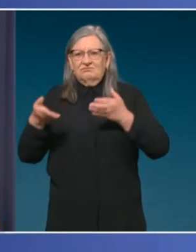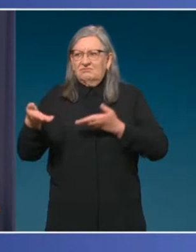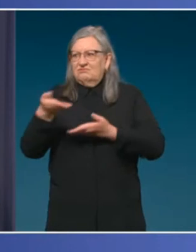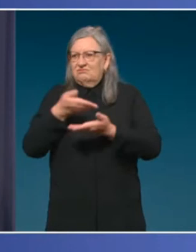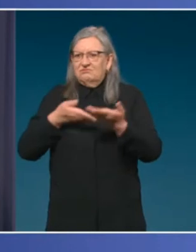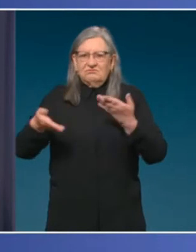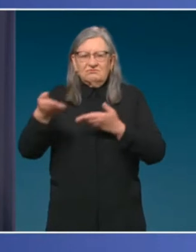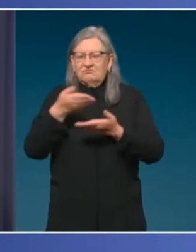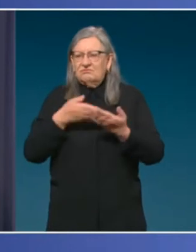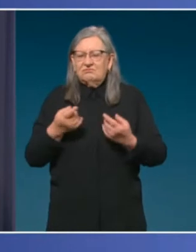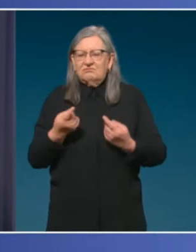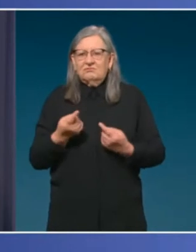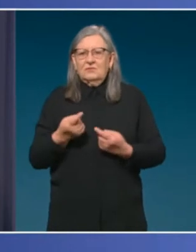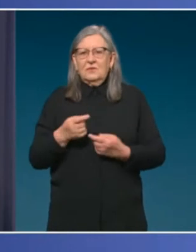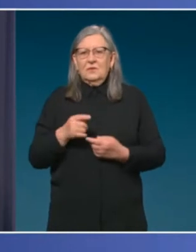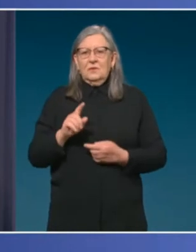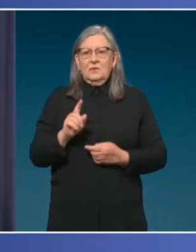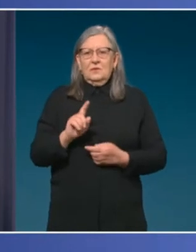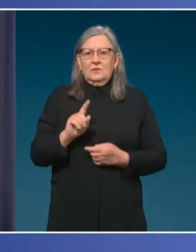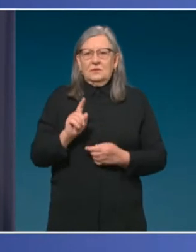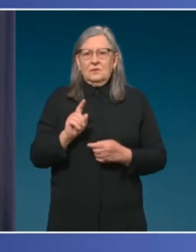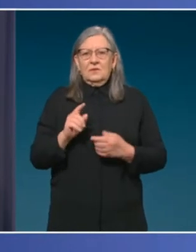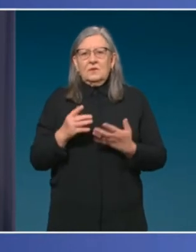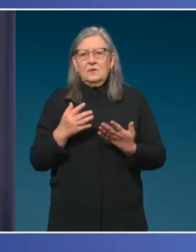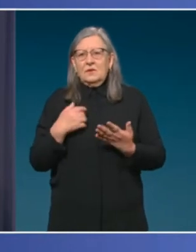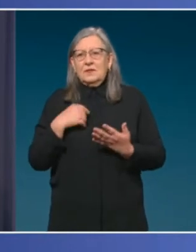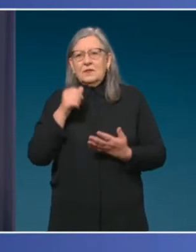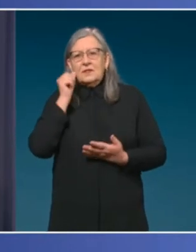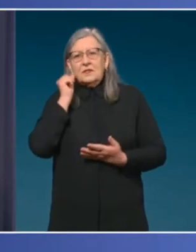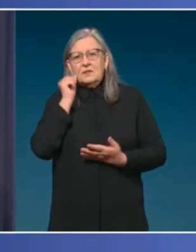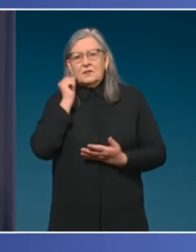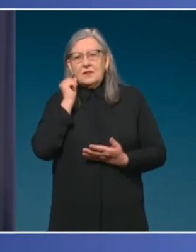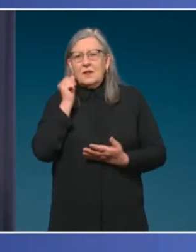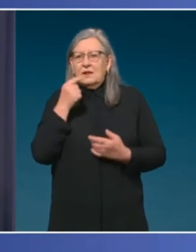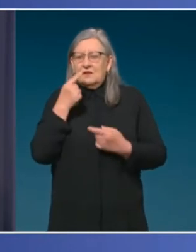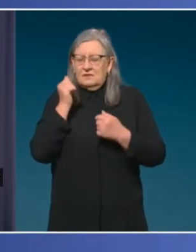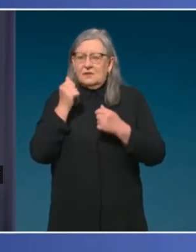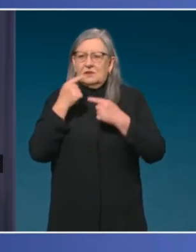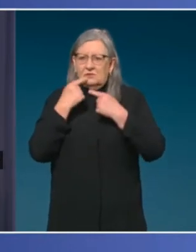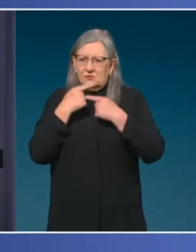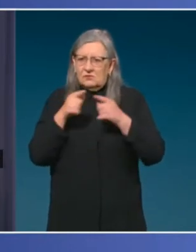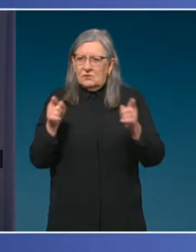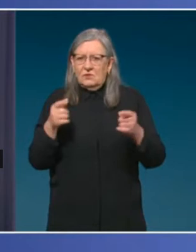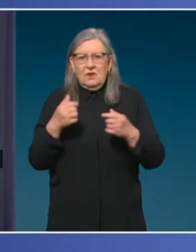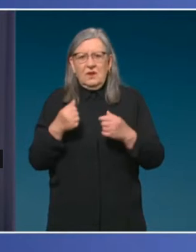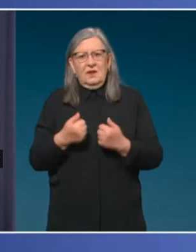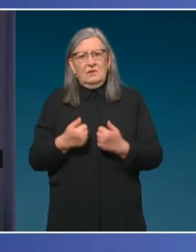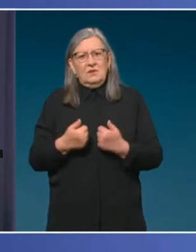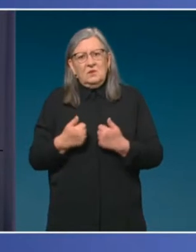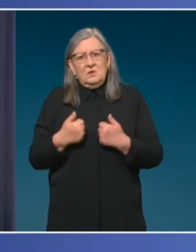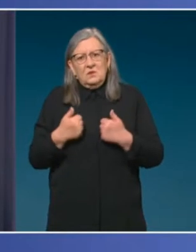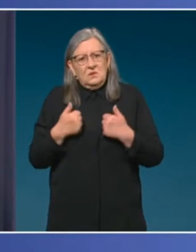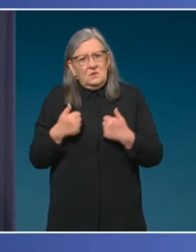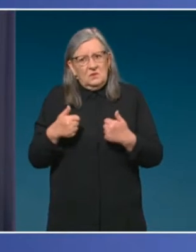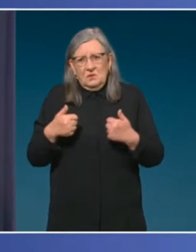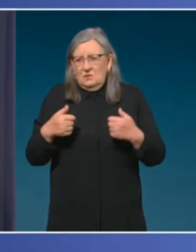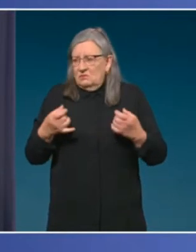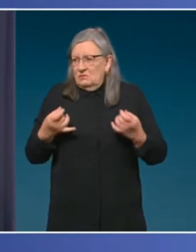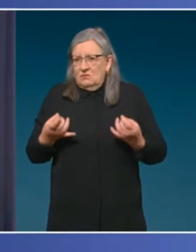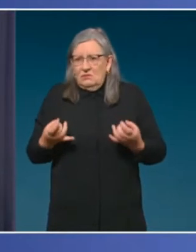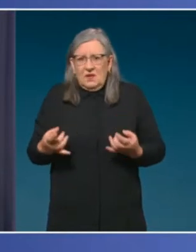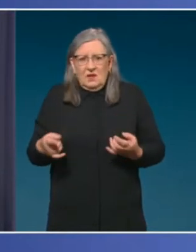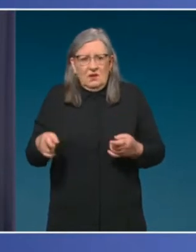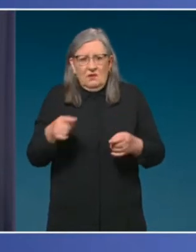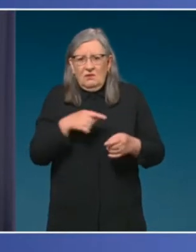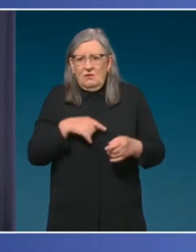As we said yesterday, Australia is as well prepared as any nation in the world to deal with emerging